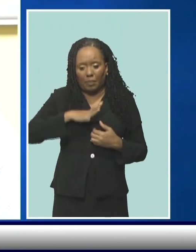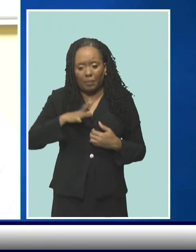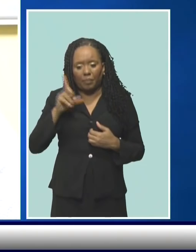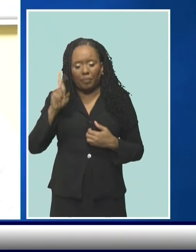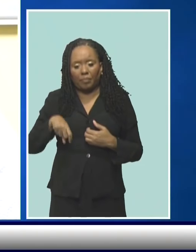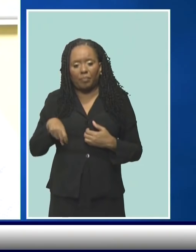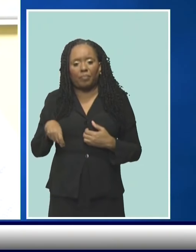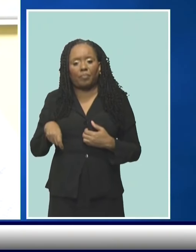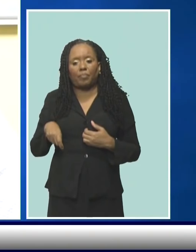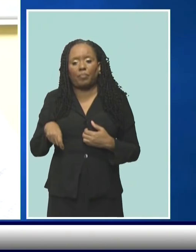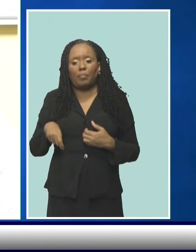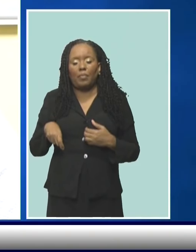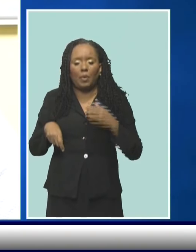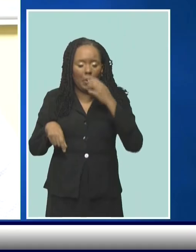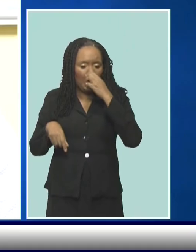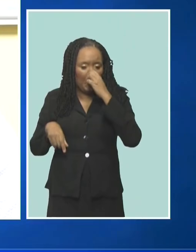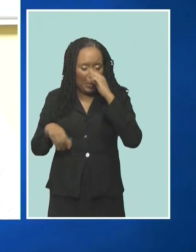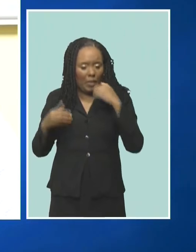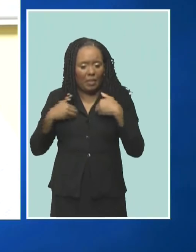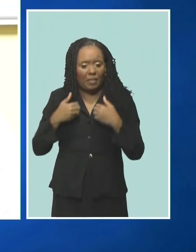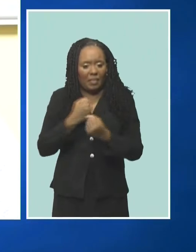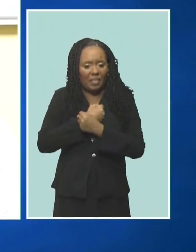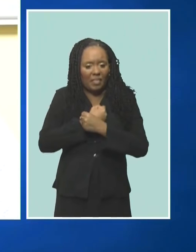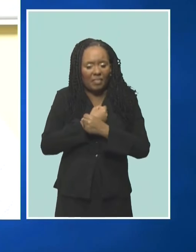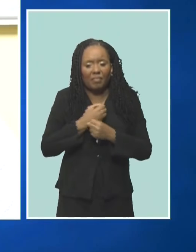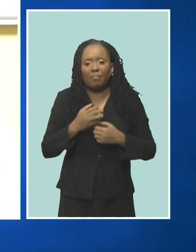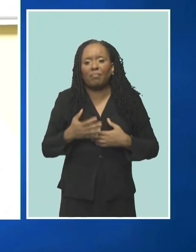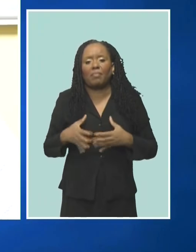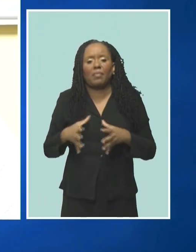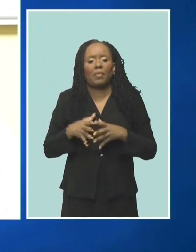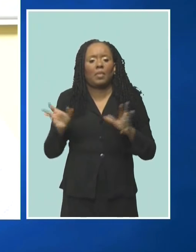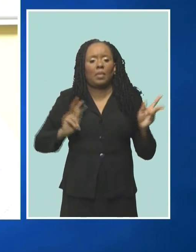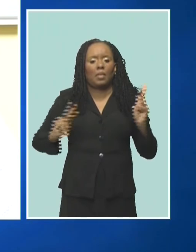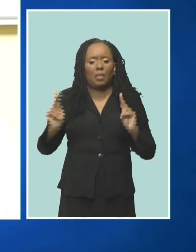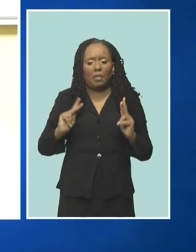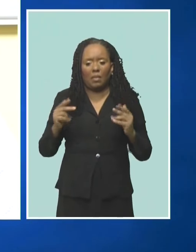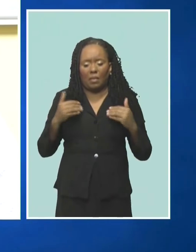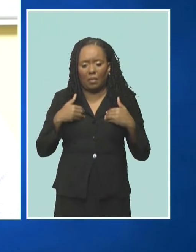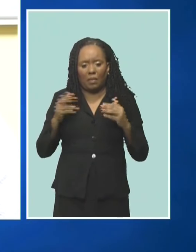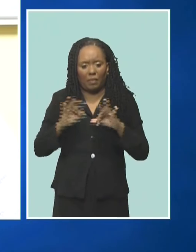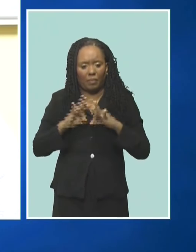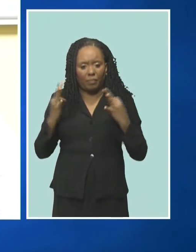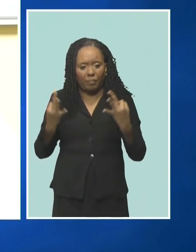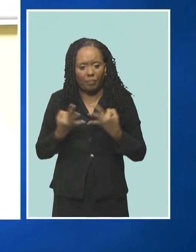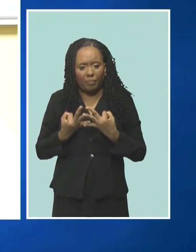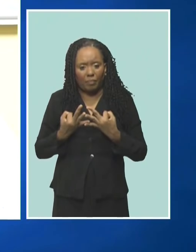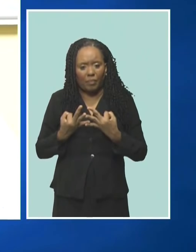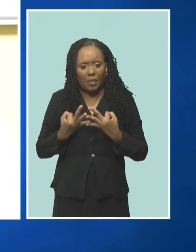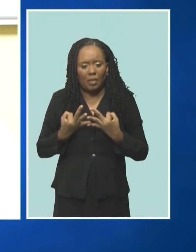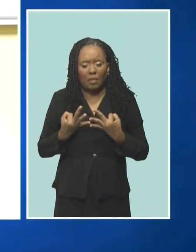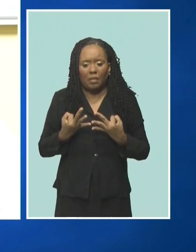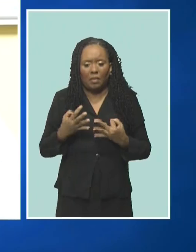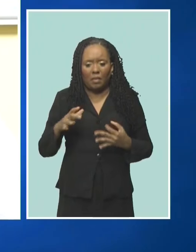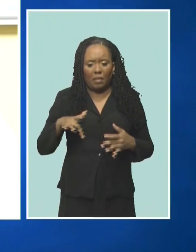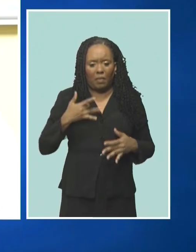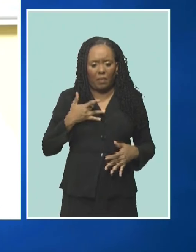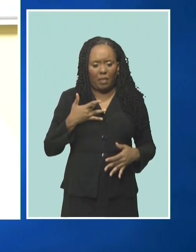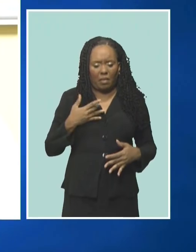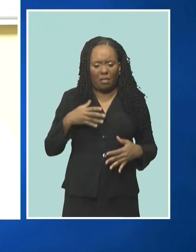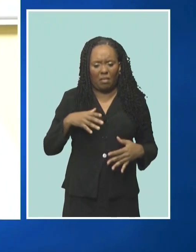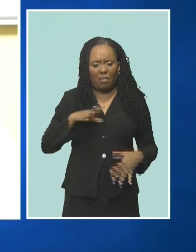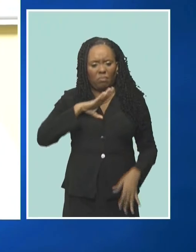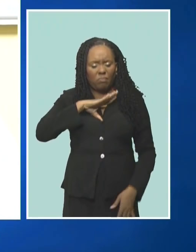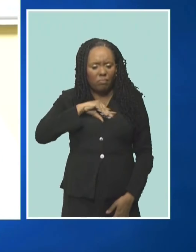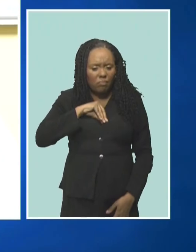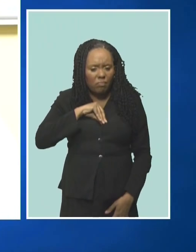love? Oftentimes it's a situation where a lot of people come from families or situations where they feel lesser than they ought to be. But once you give them